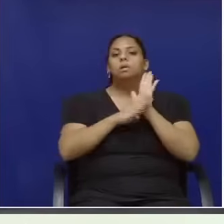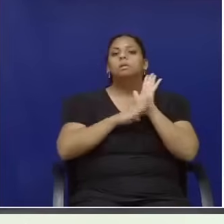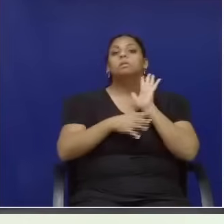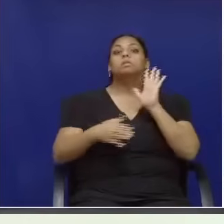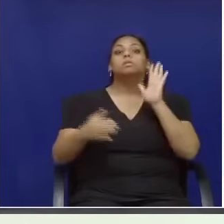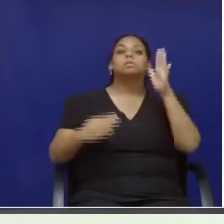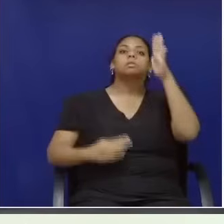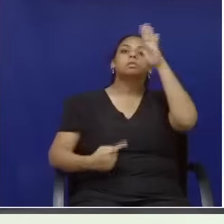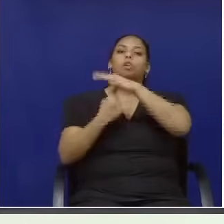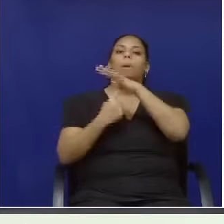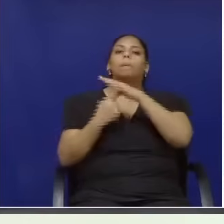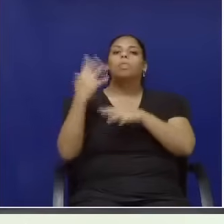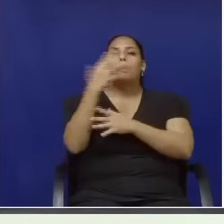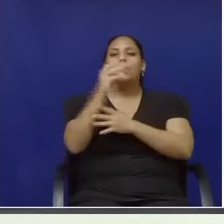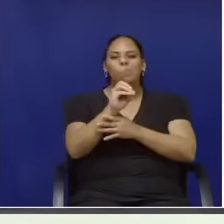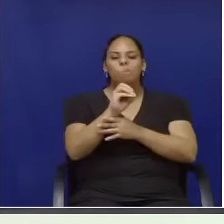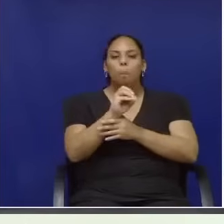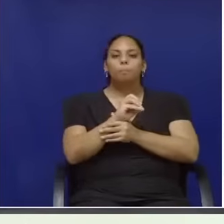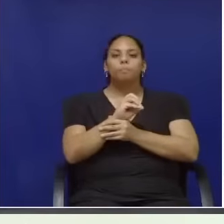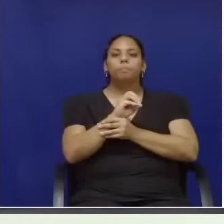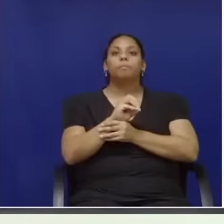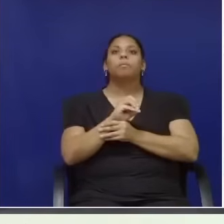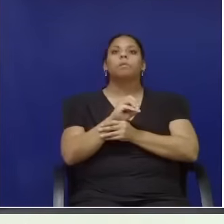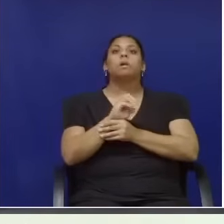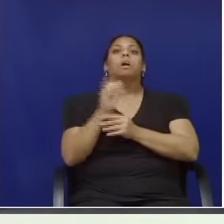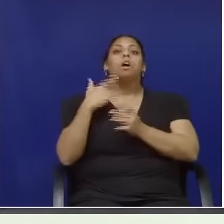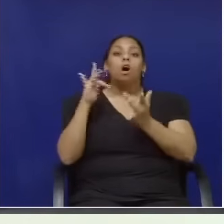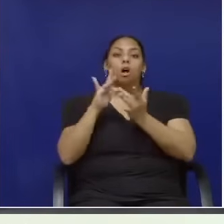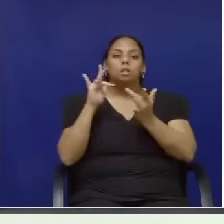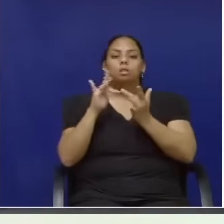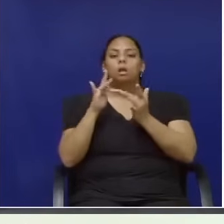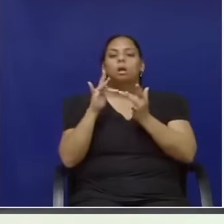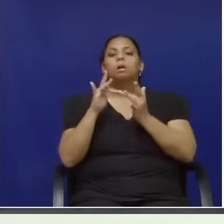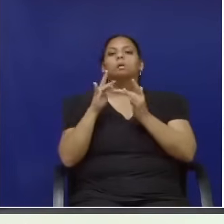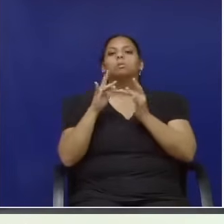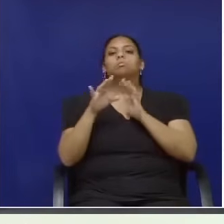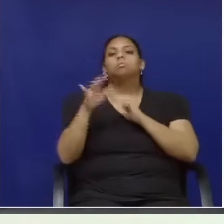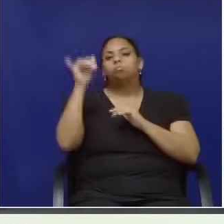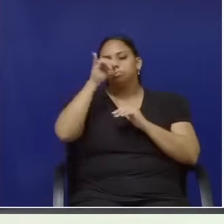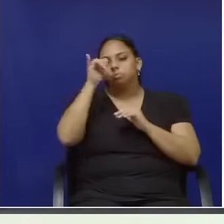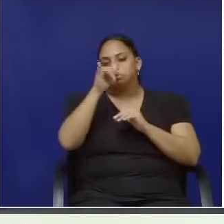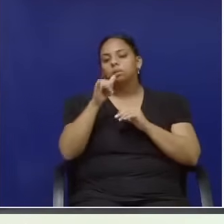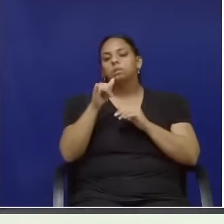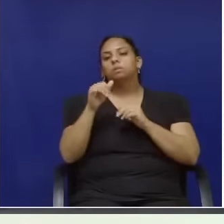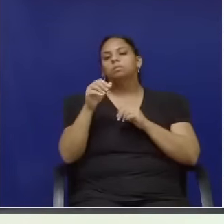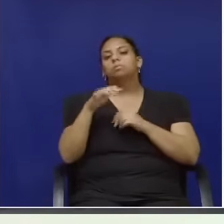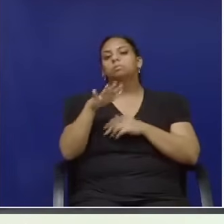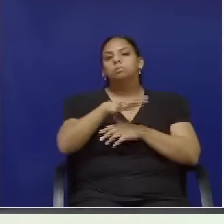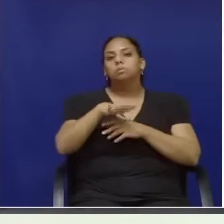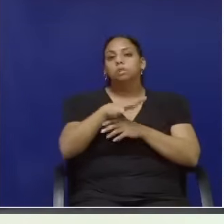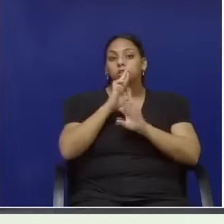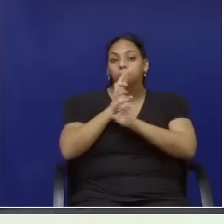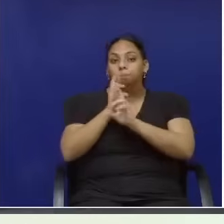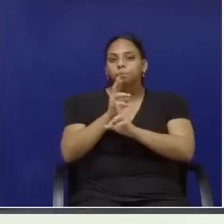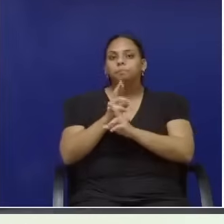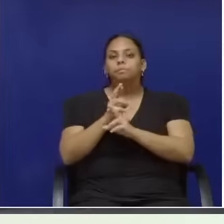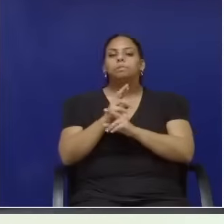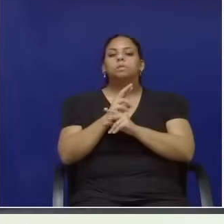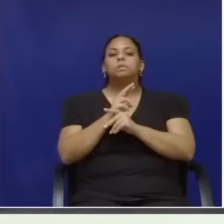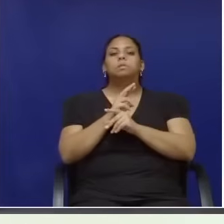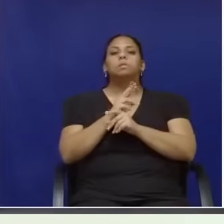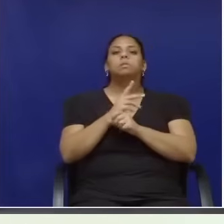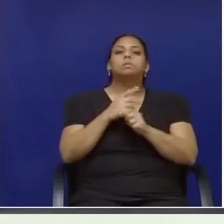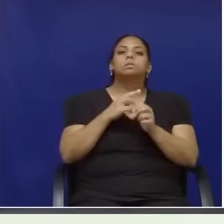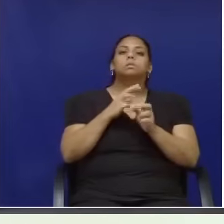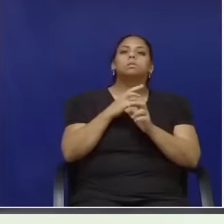30 high contact crime stations. The response regarding the requested